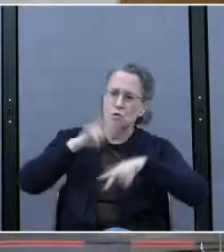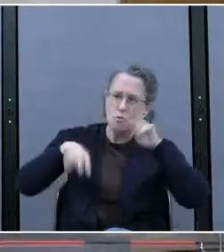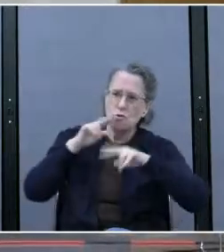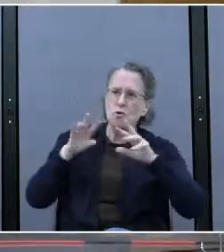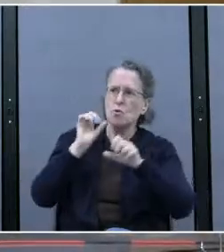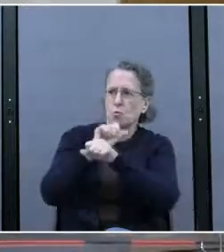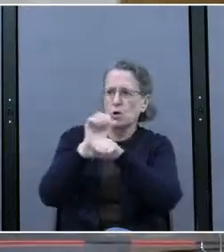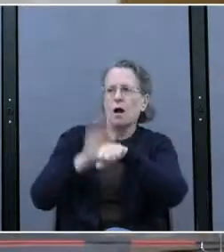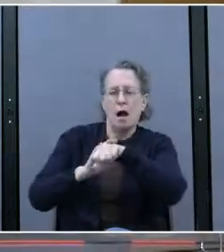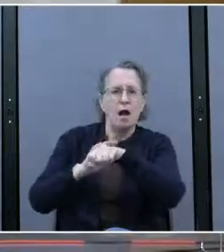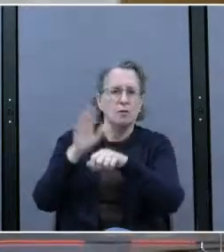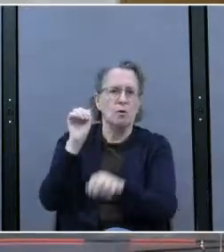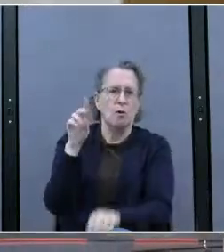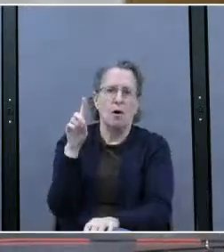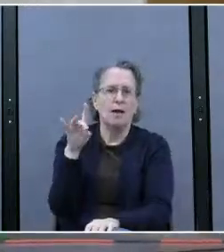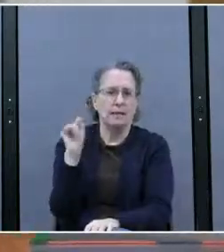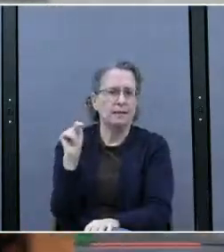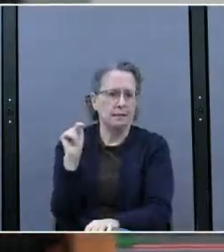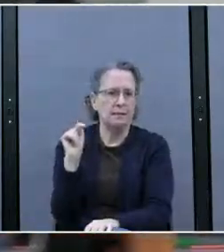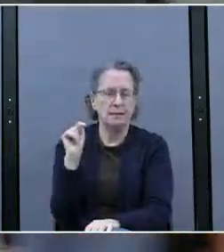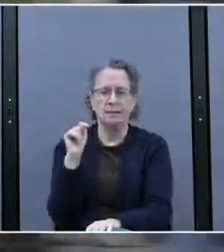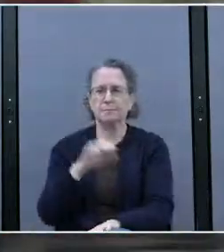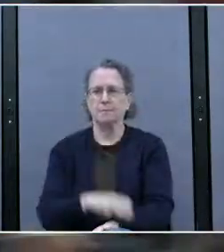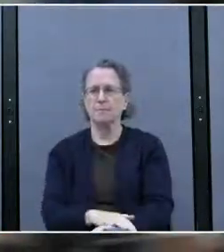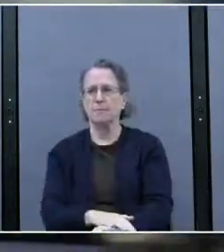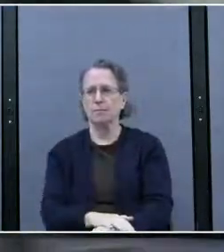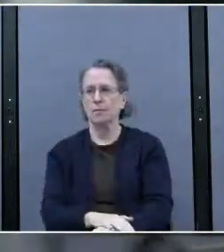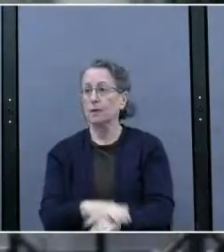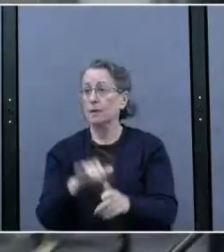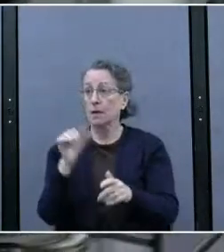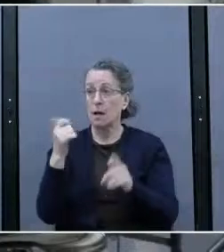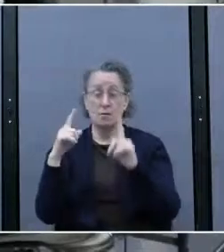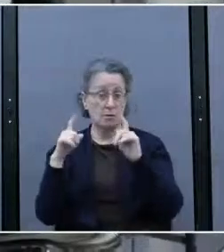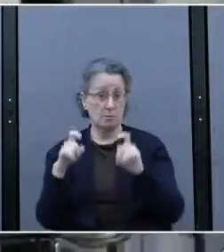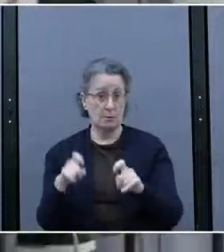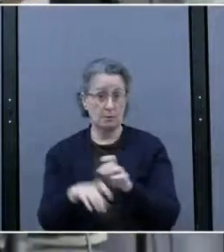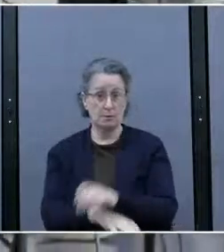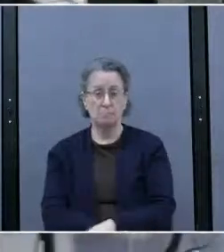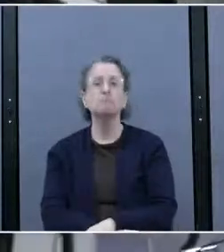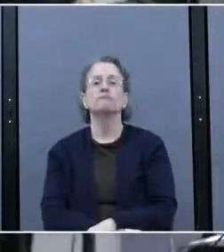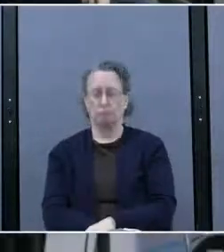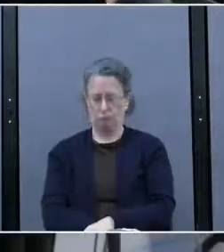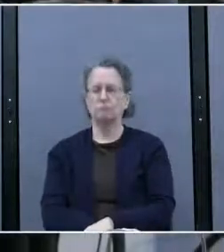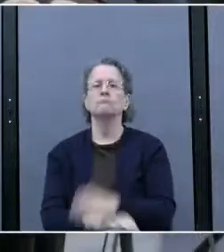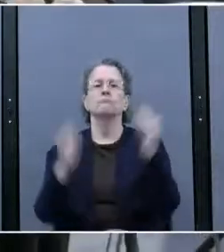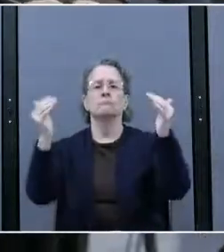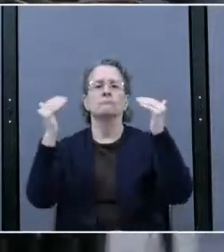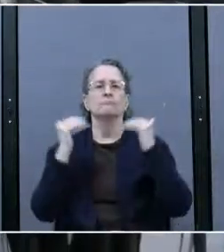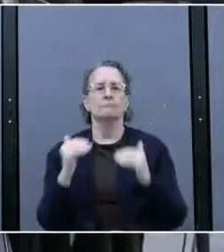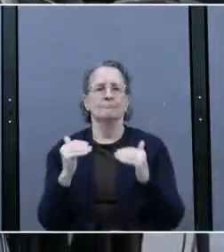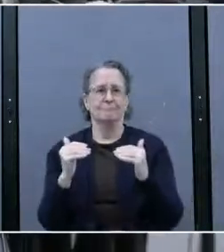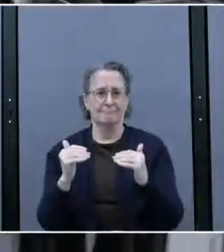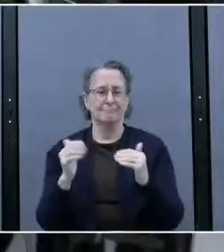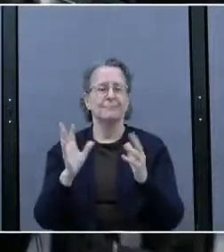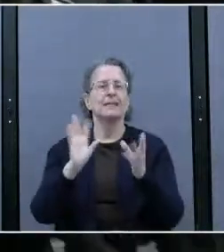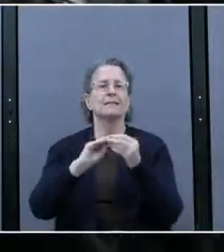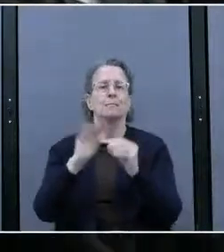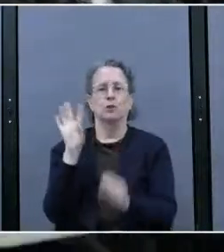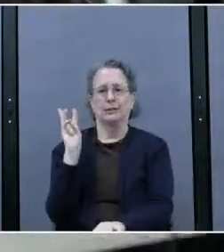books. Great. Thank you, Patrick. Other questions? Okay, moving on. Article